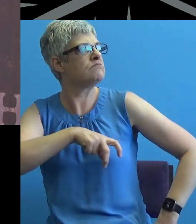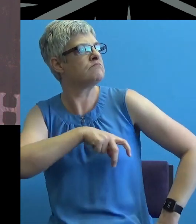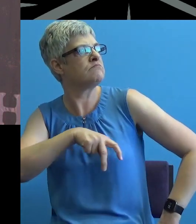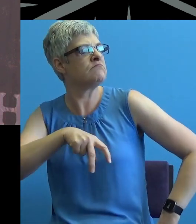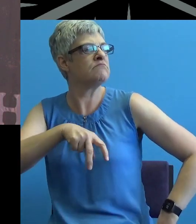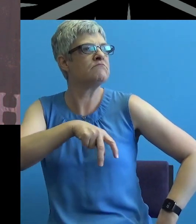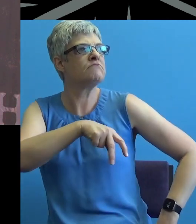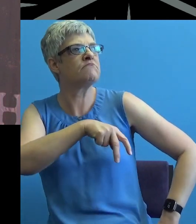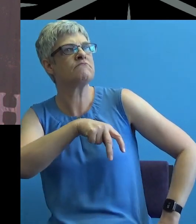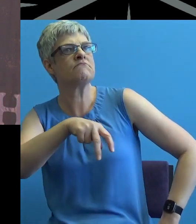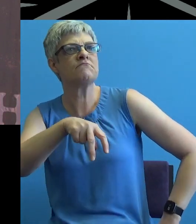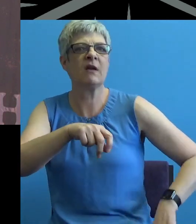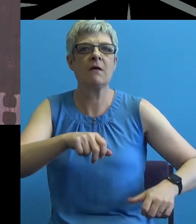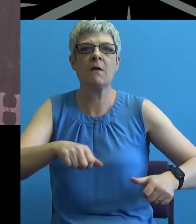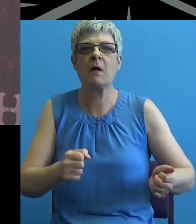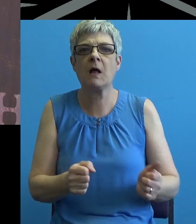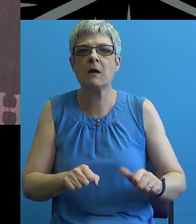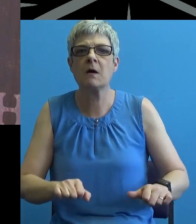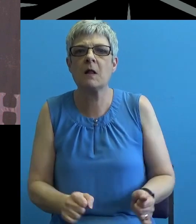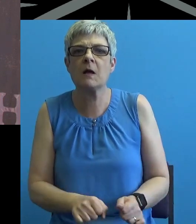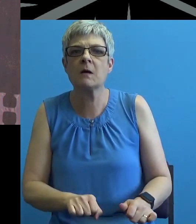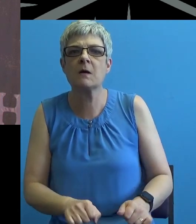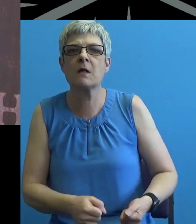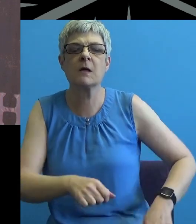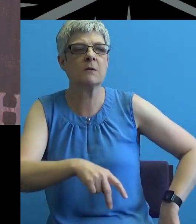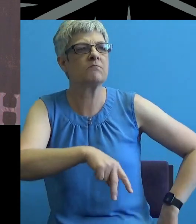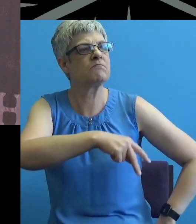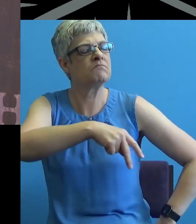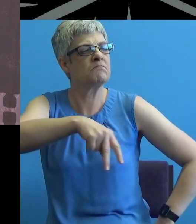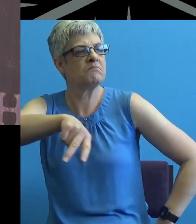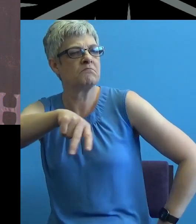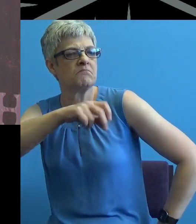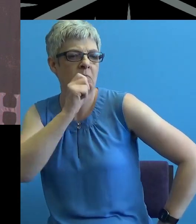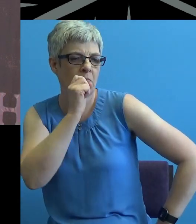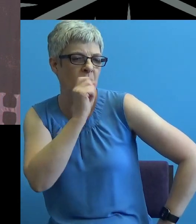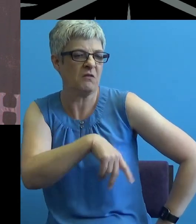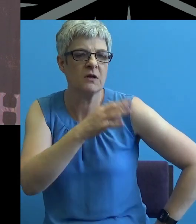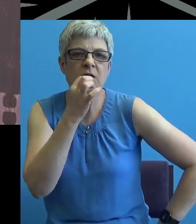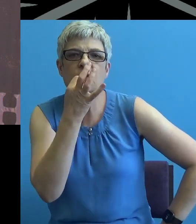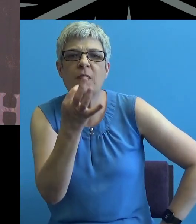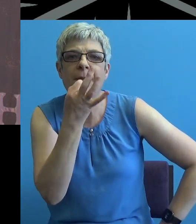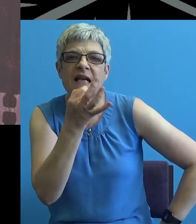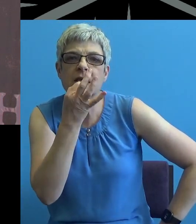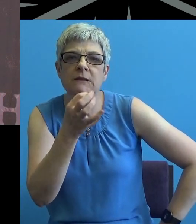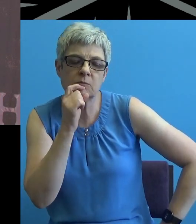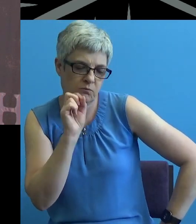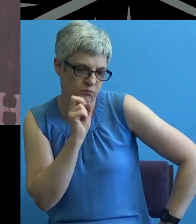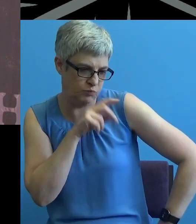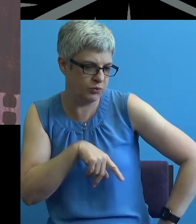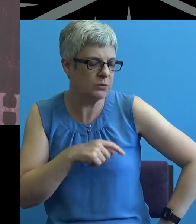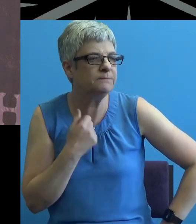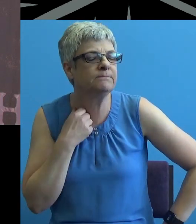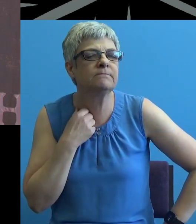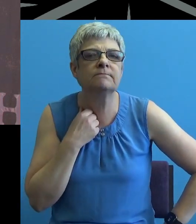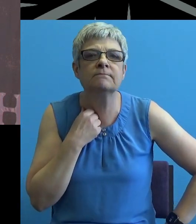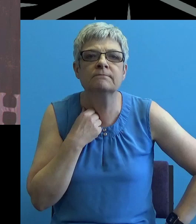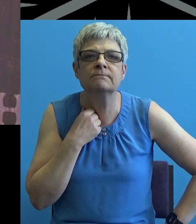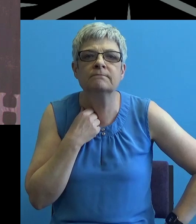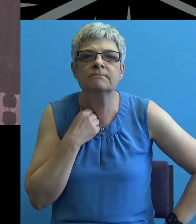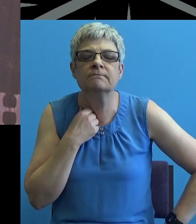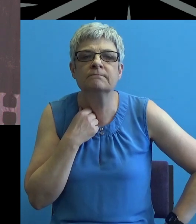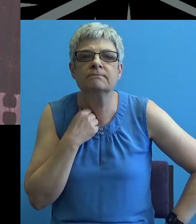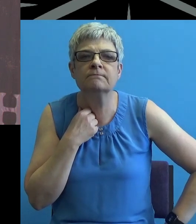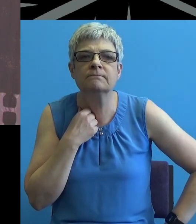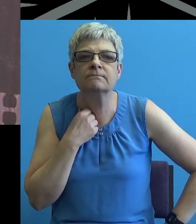street, clicking his heels on the ground, spitting out the toothpick that balanced precariously on